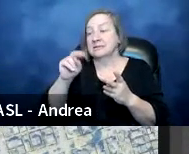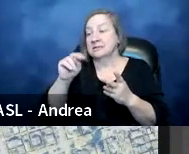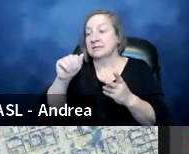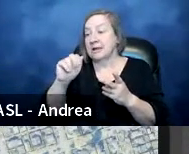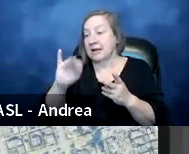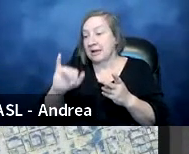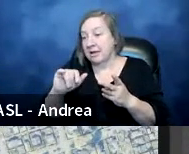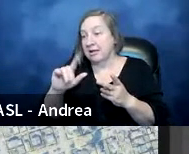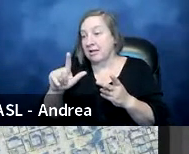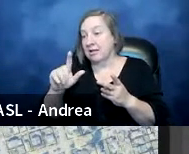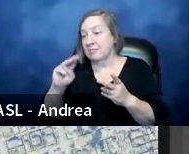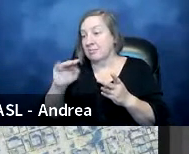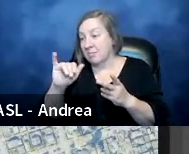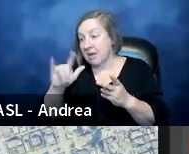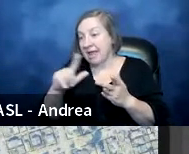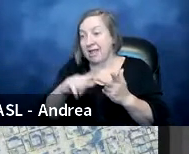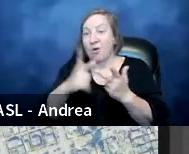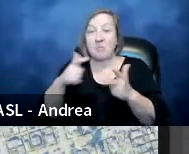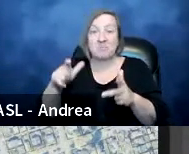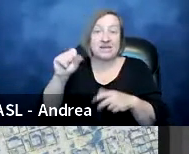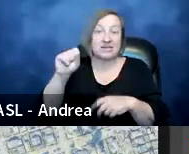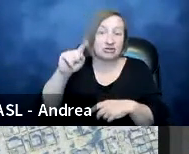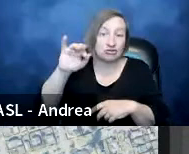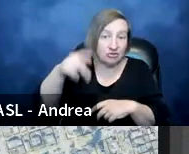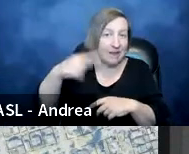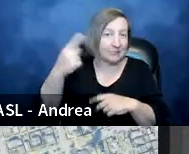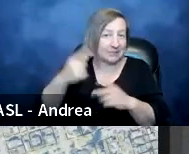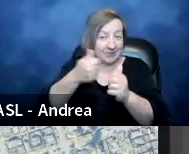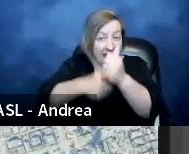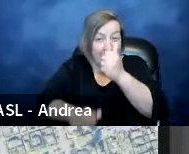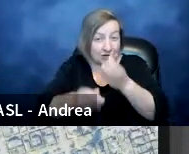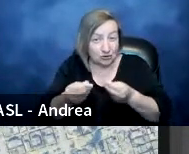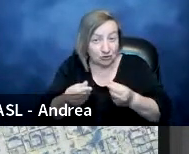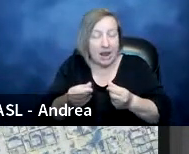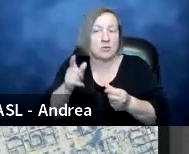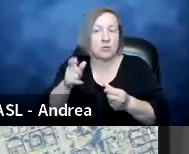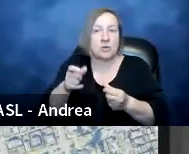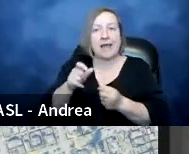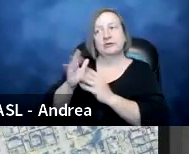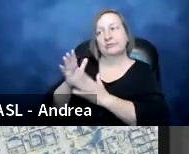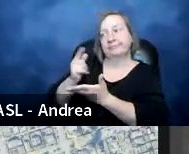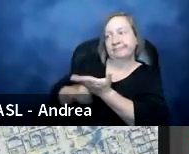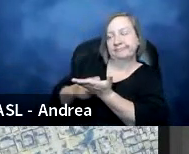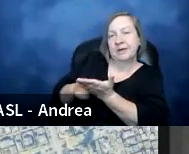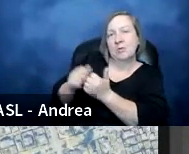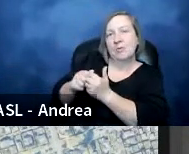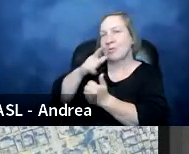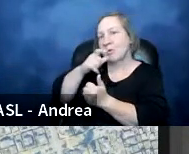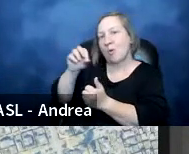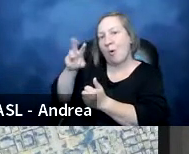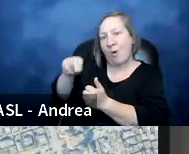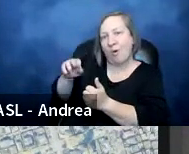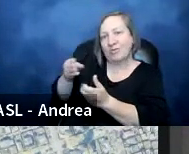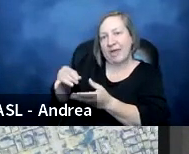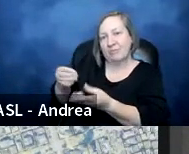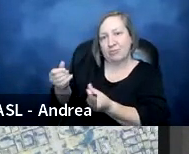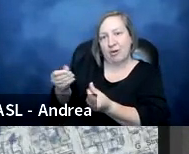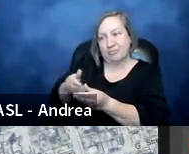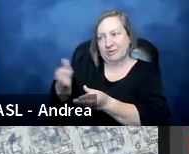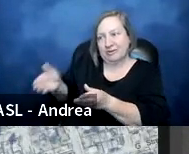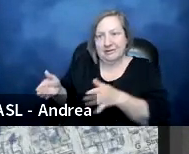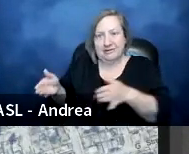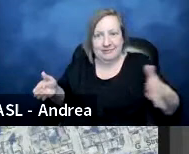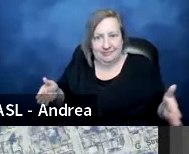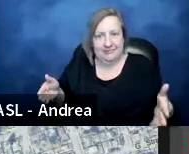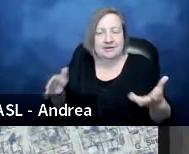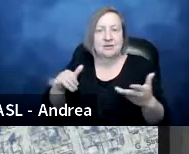underneath, then we would need to address those with the properties as well. So again,